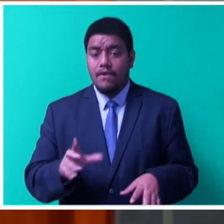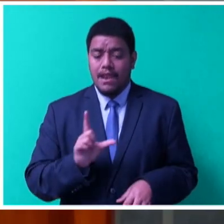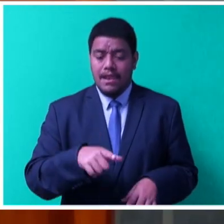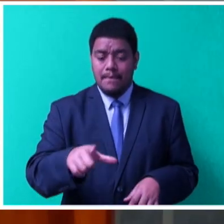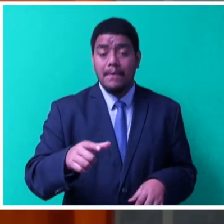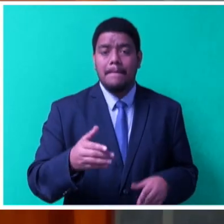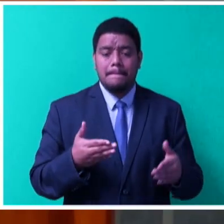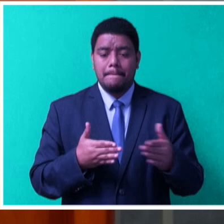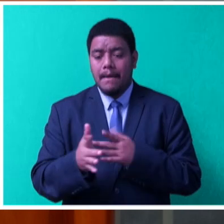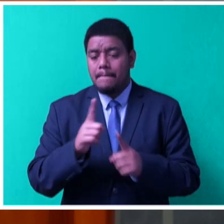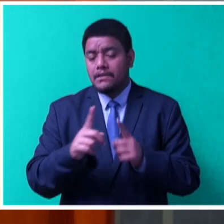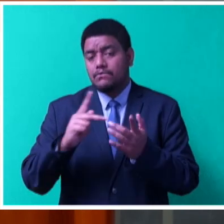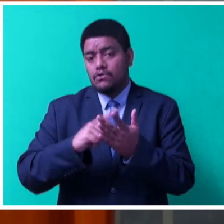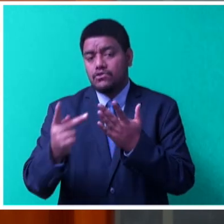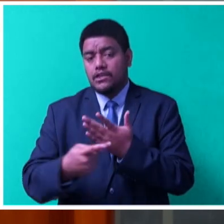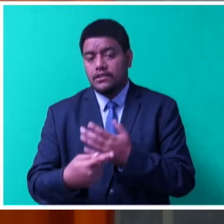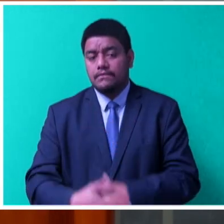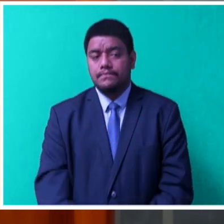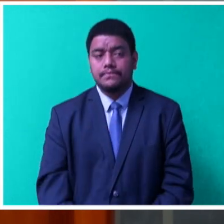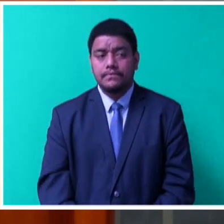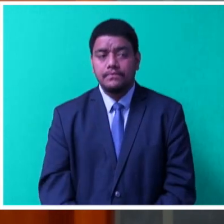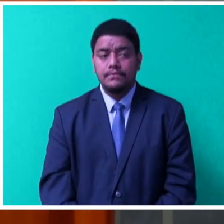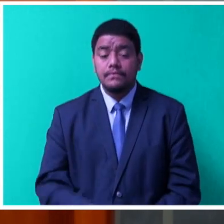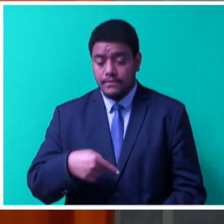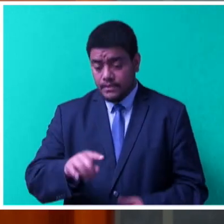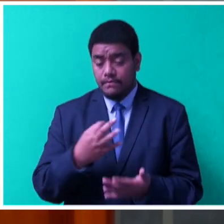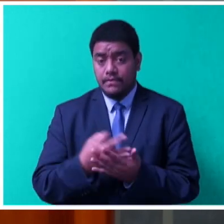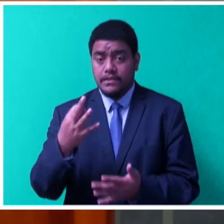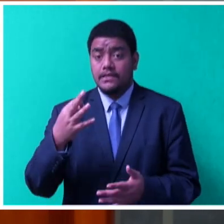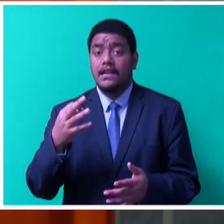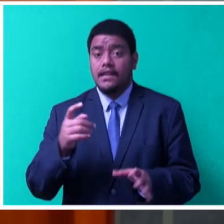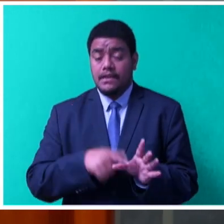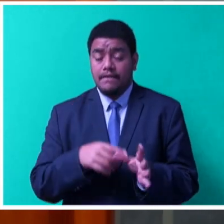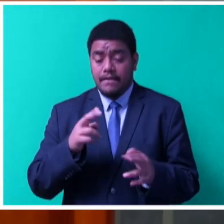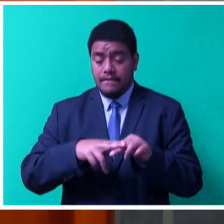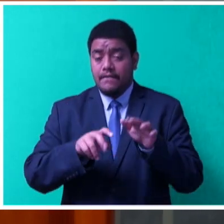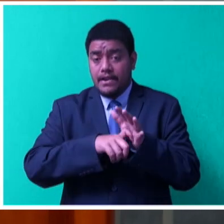bypass project. For the next financial year, FRA will continue its